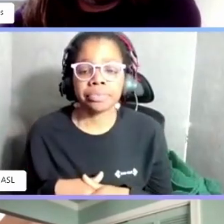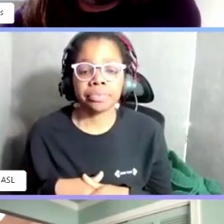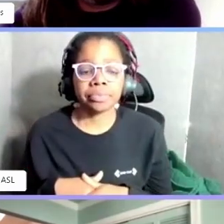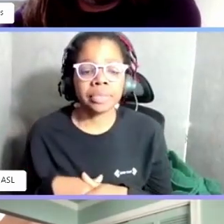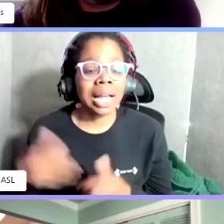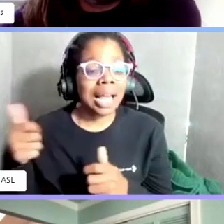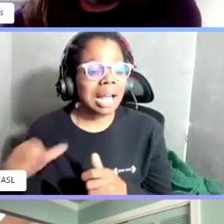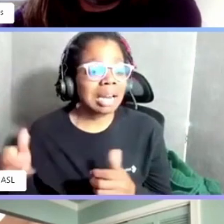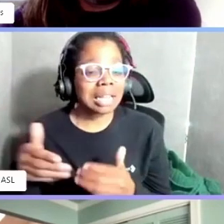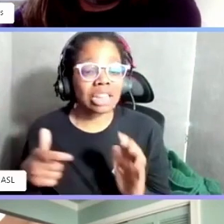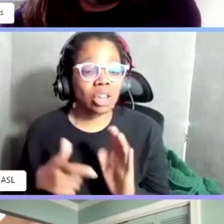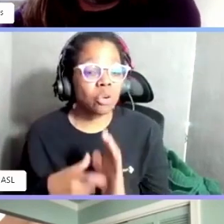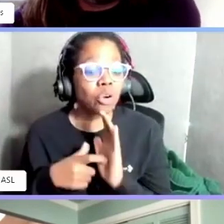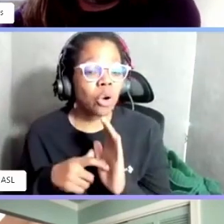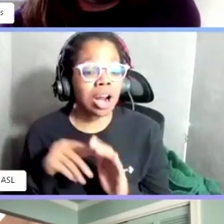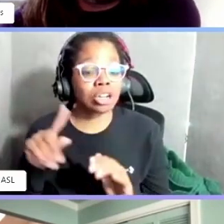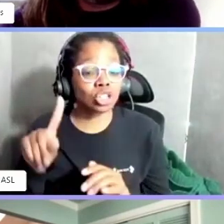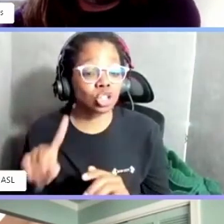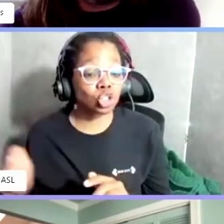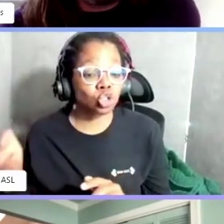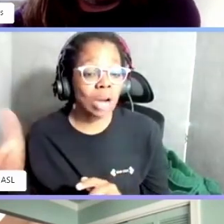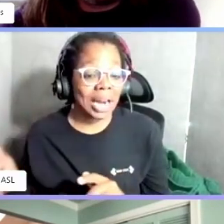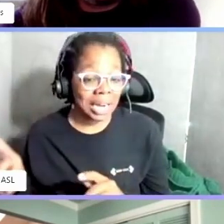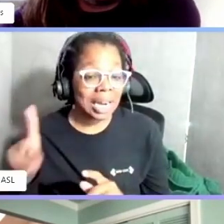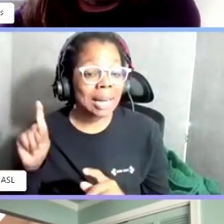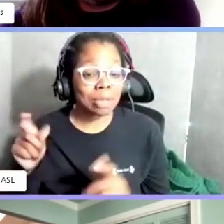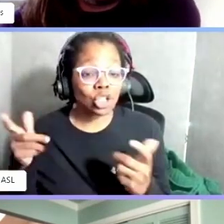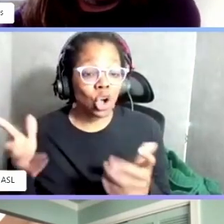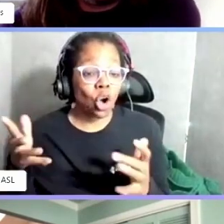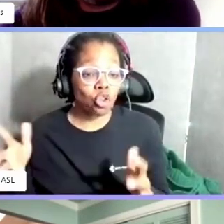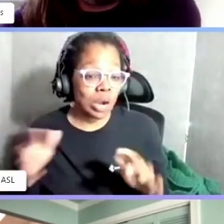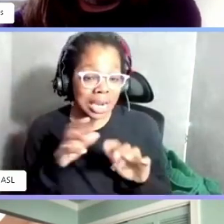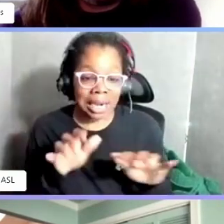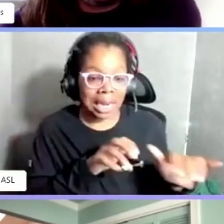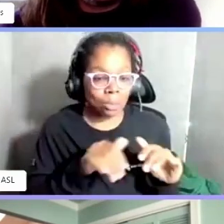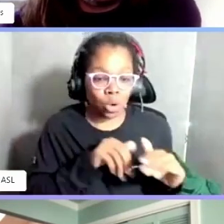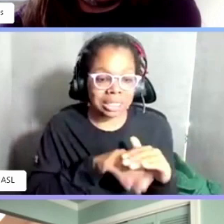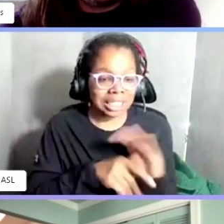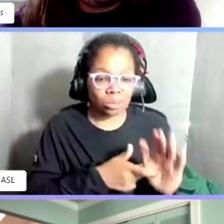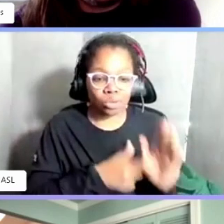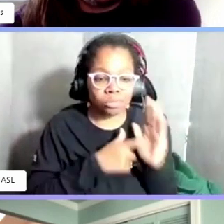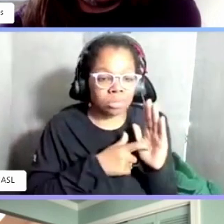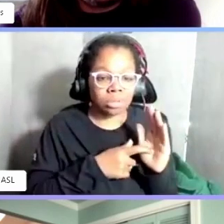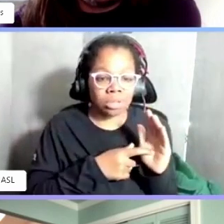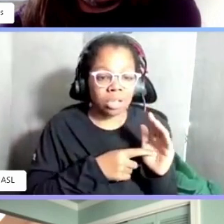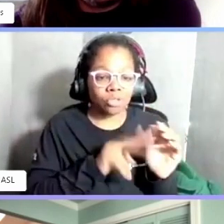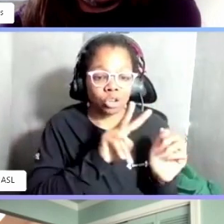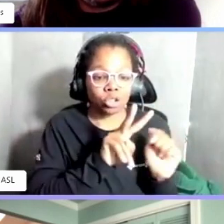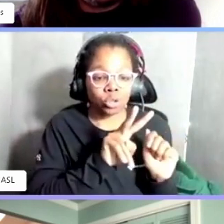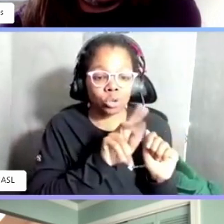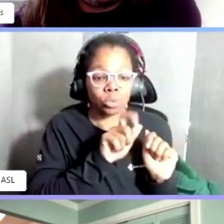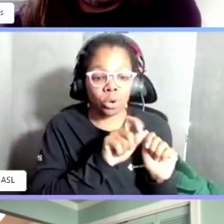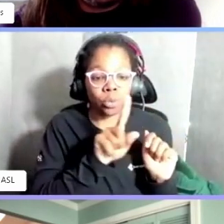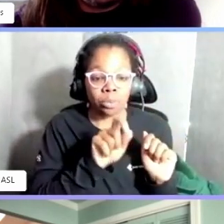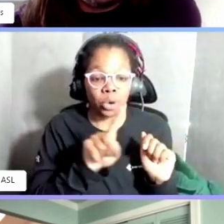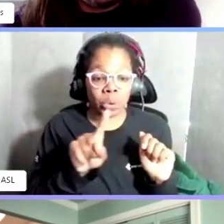Anything that requires a dragging operation must already be made keyboard accessible with 2.1.1 keyboard.